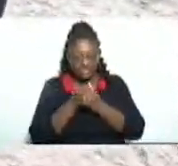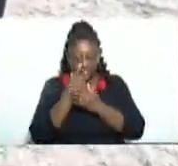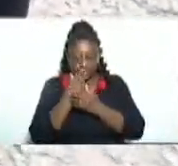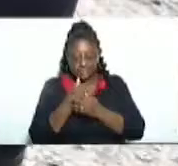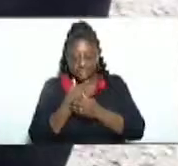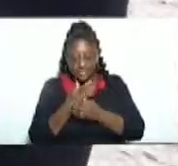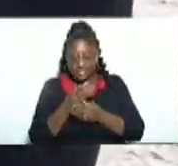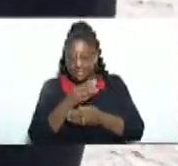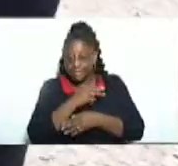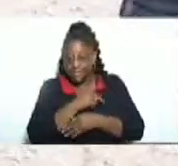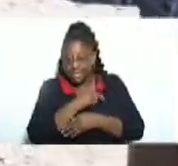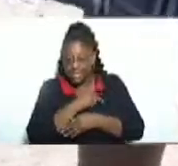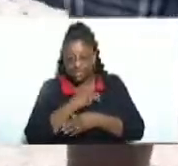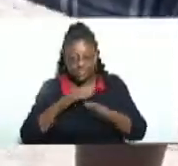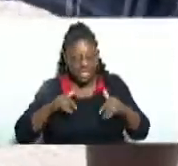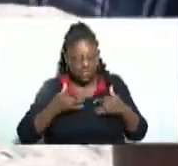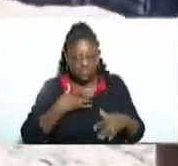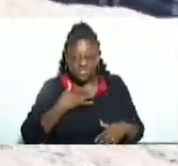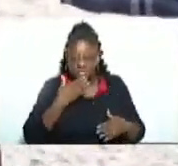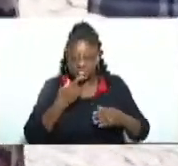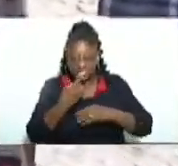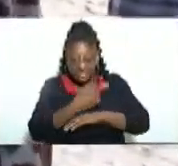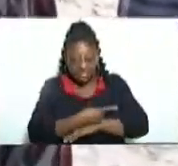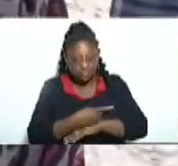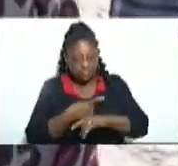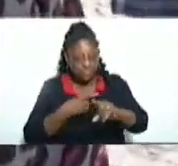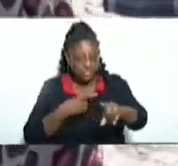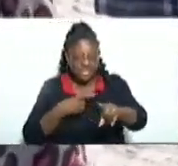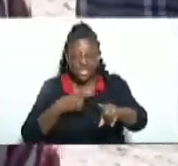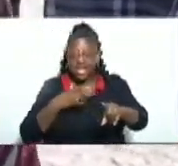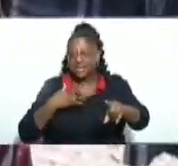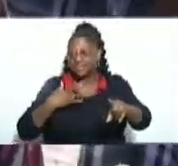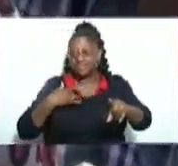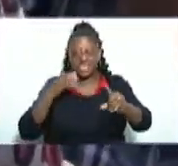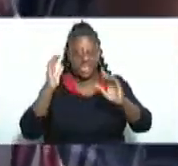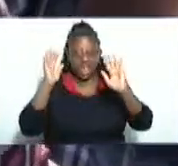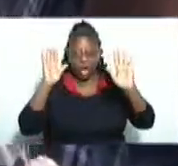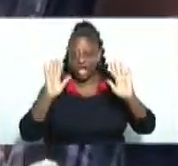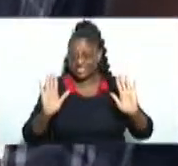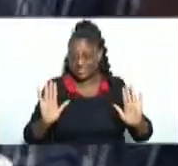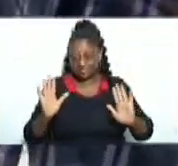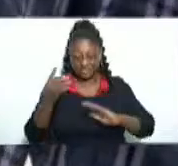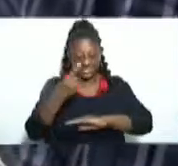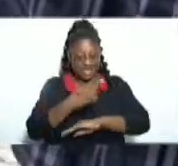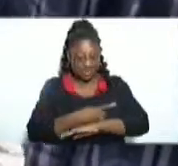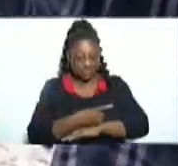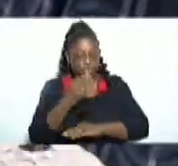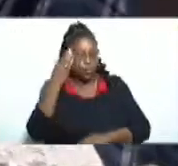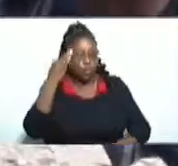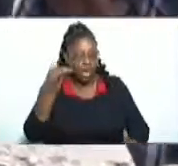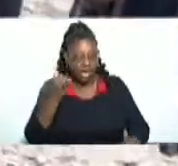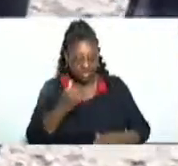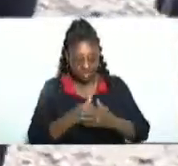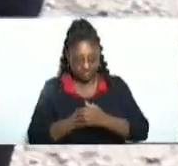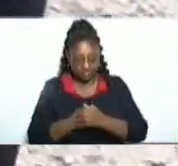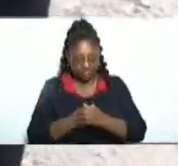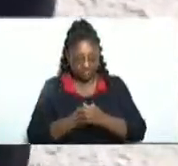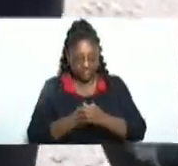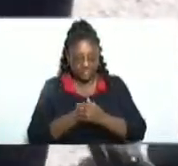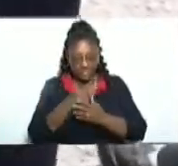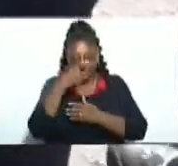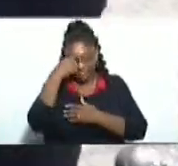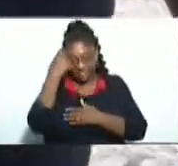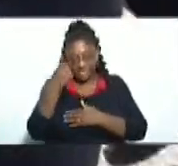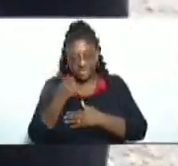Megan, how do you feel today? I feel awesome today. Why? Because